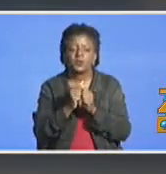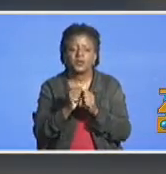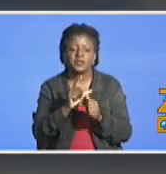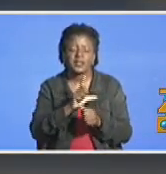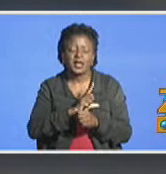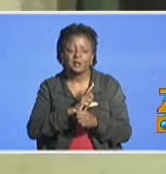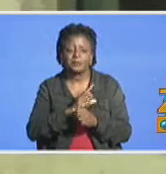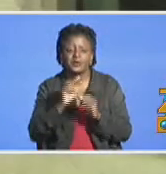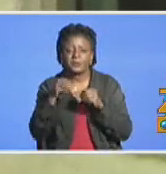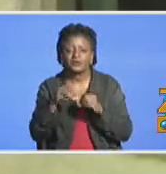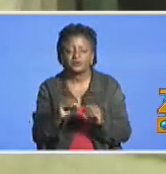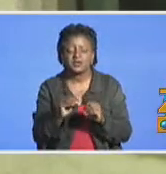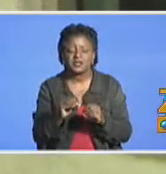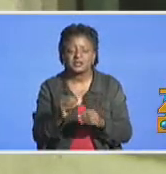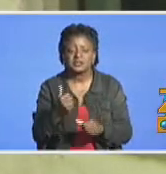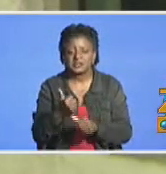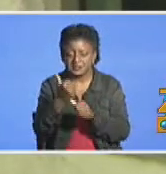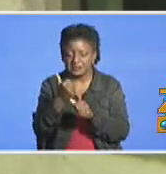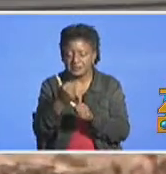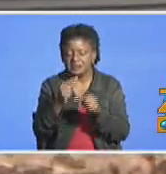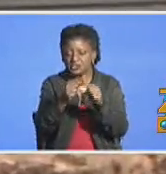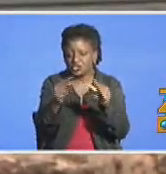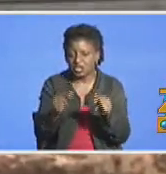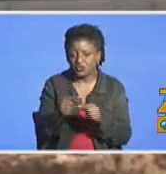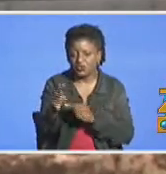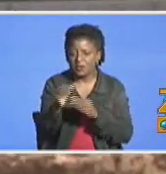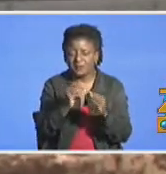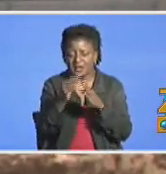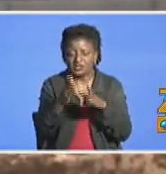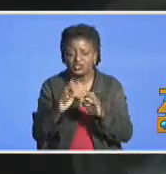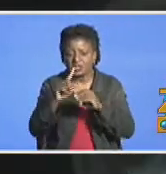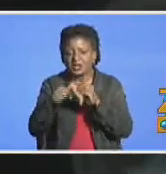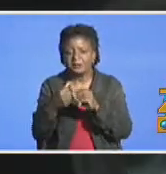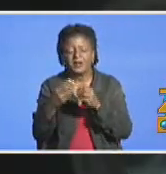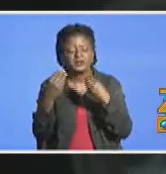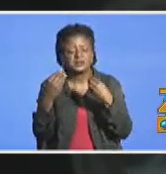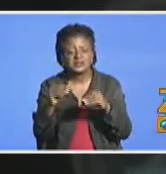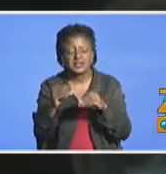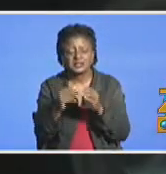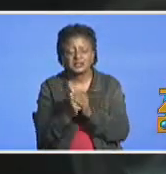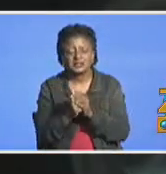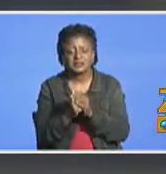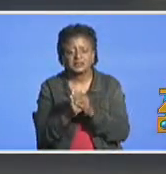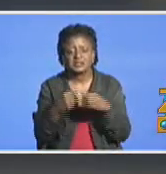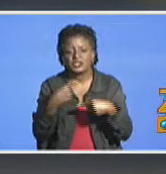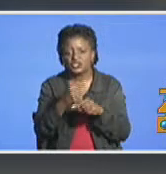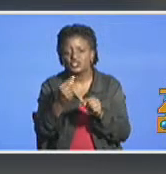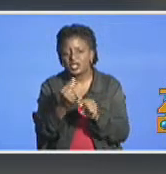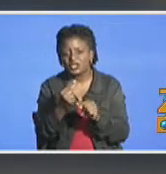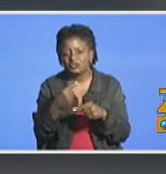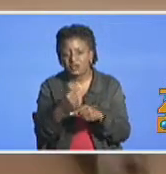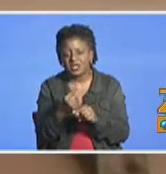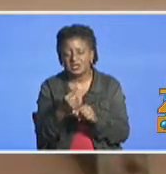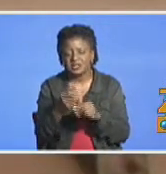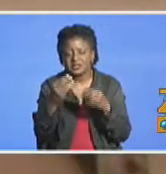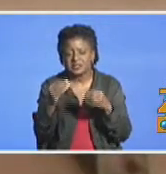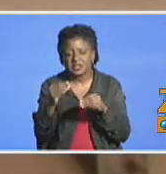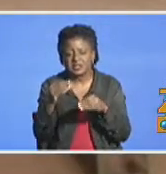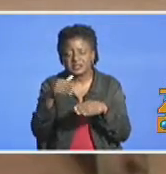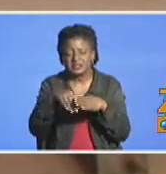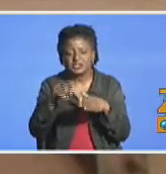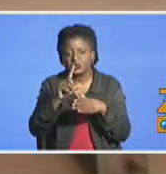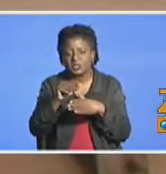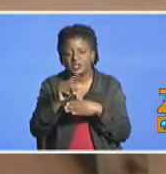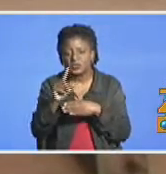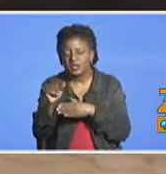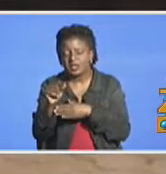Manager Rachel Lightbourne on how sales have been going at its East Bay Street business. Generator sales in 2020 were down roughly